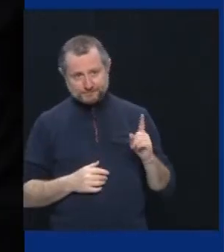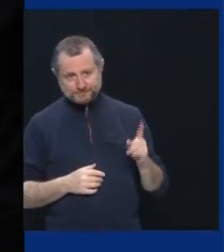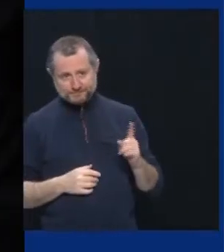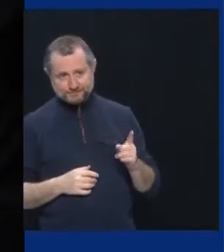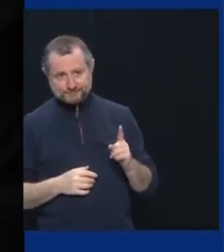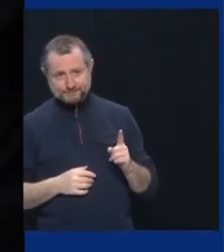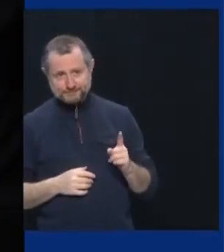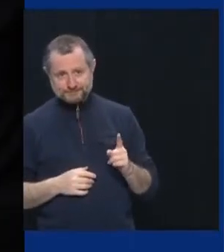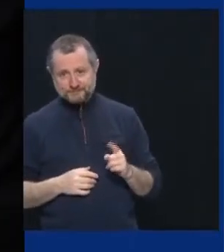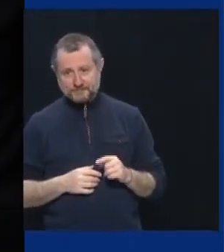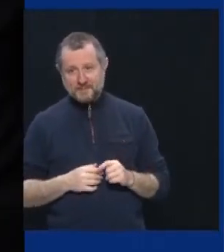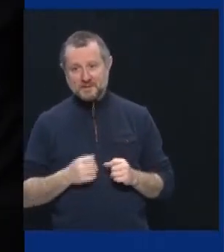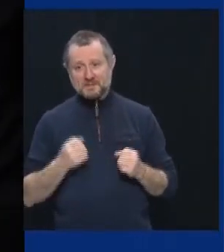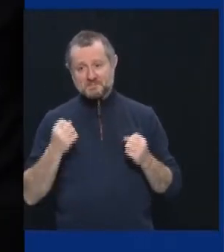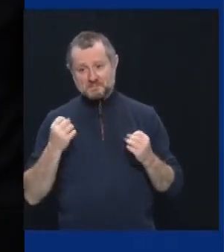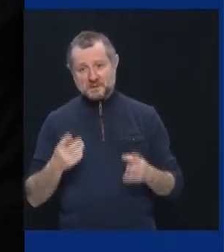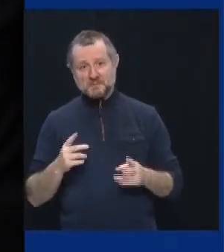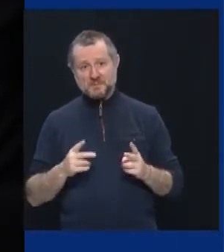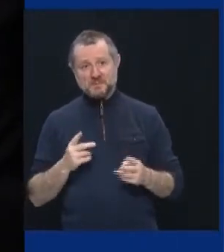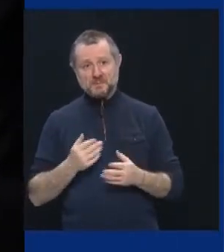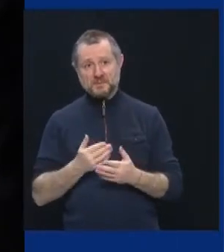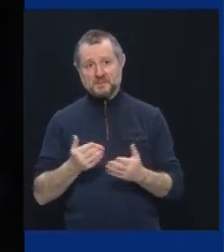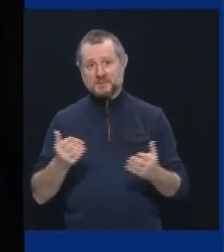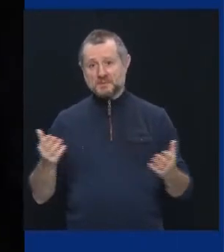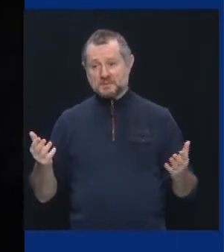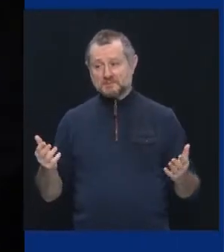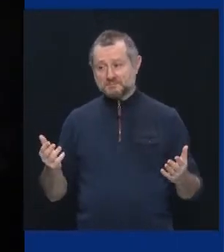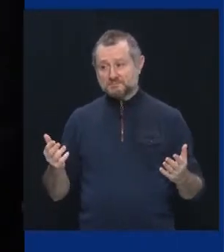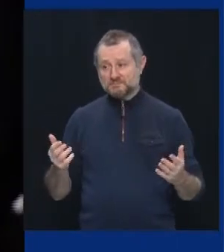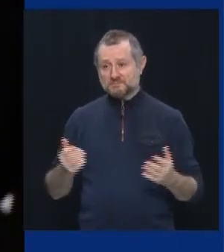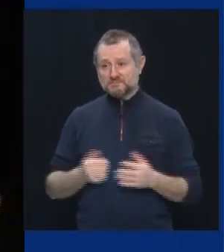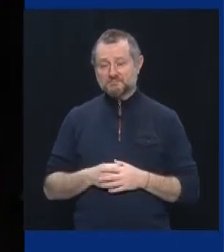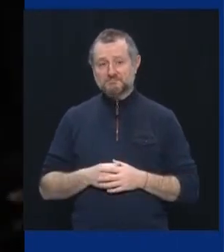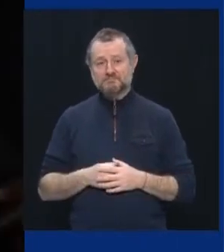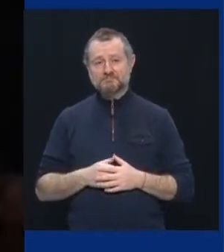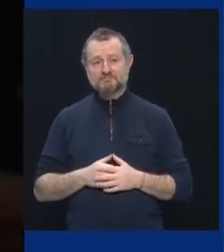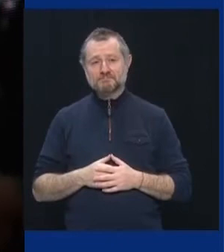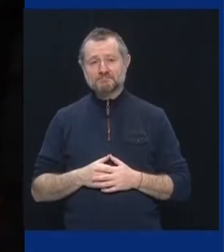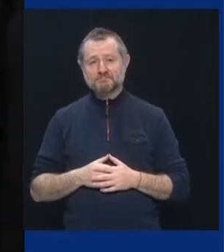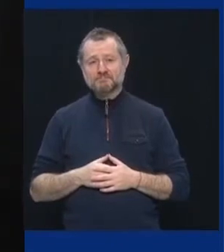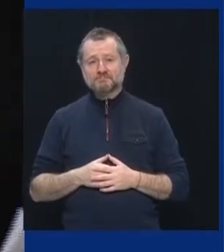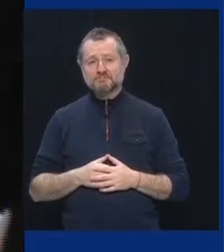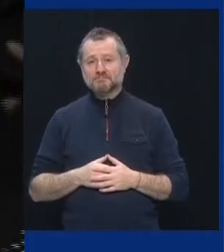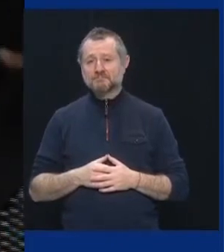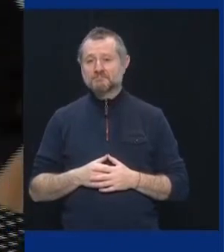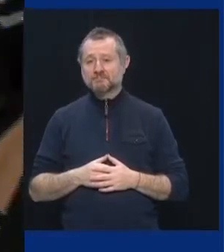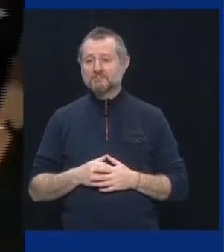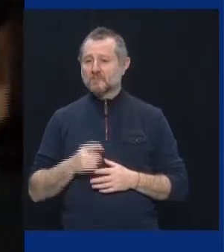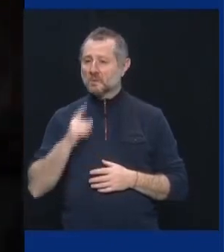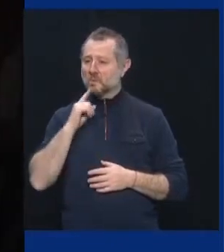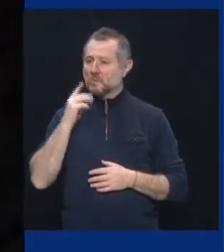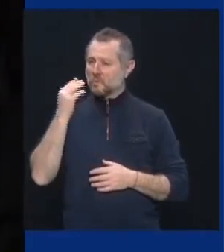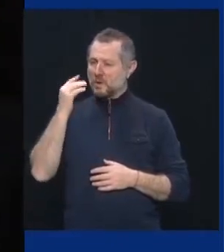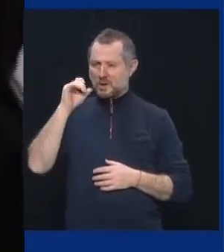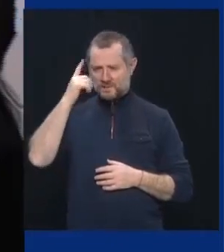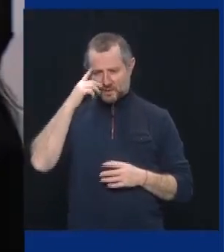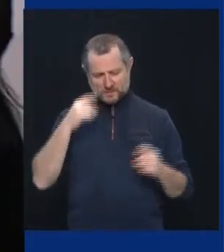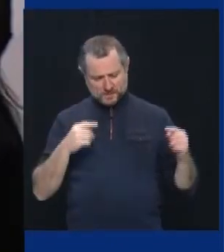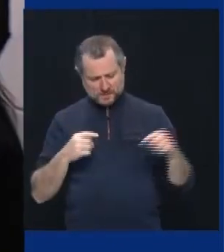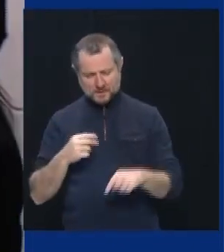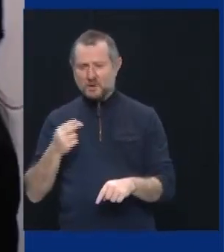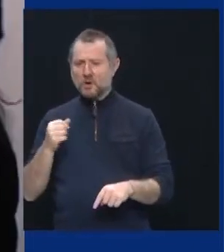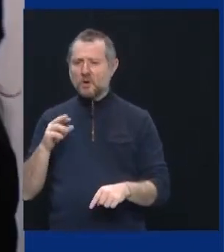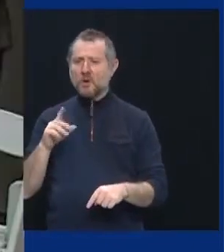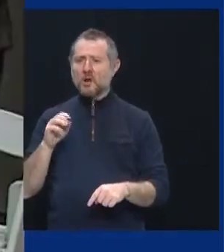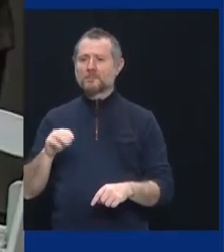a lot of people will believe, why is he here? But he's home. I think the governor's been to Mount Neboh more than a